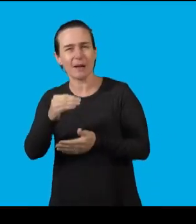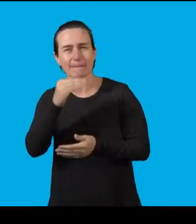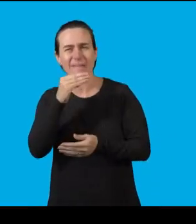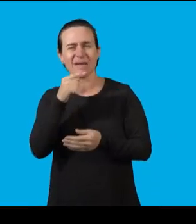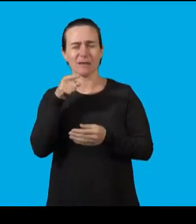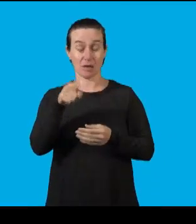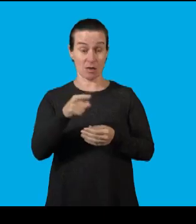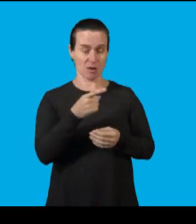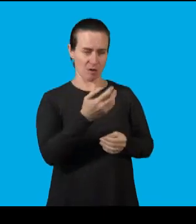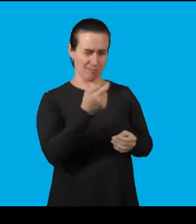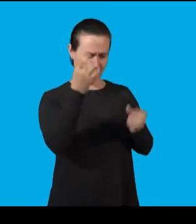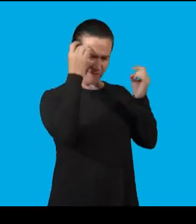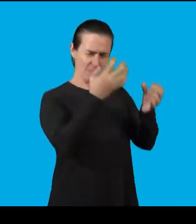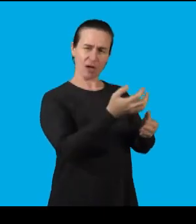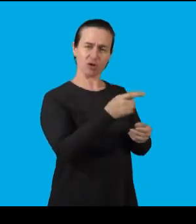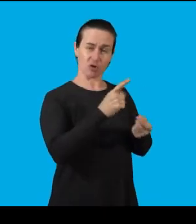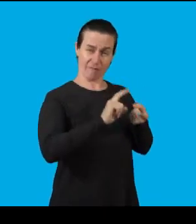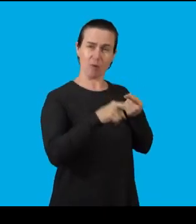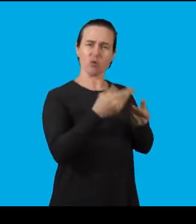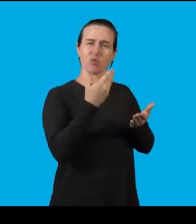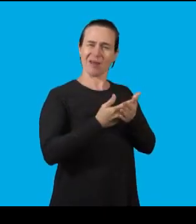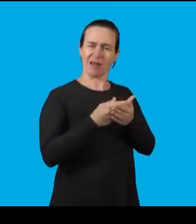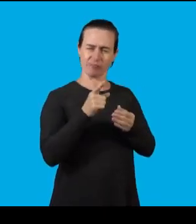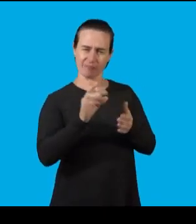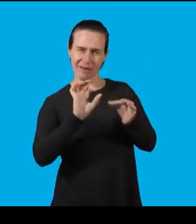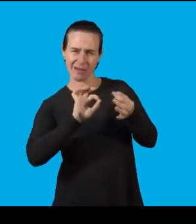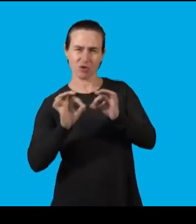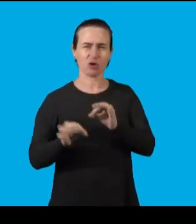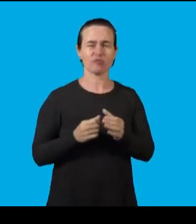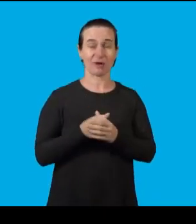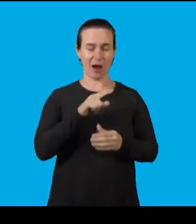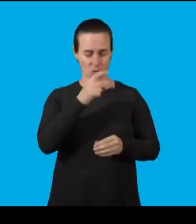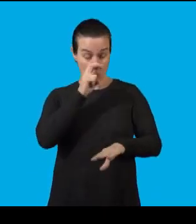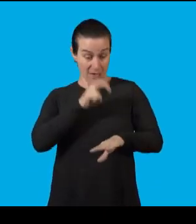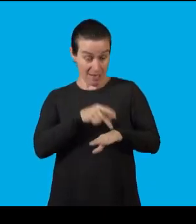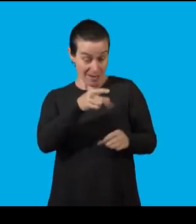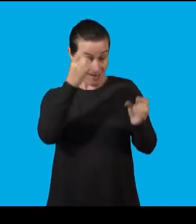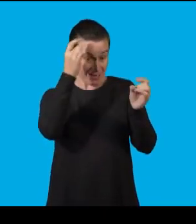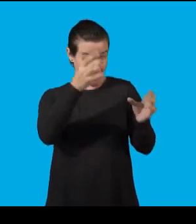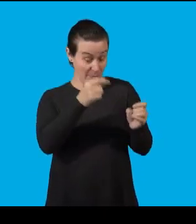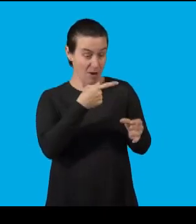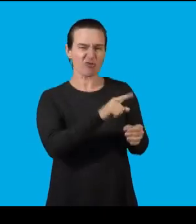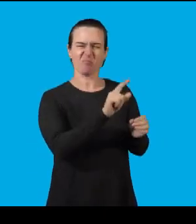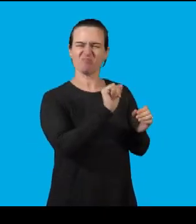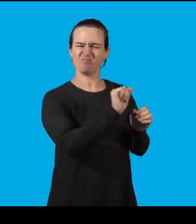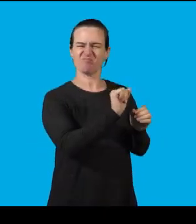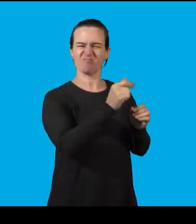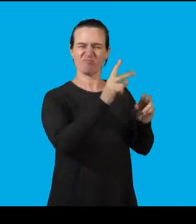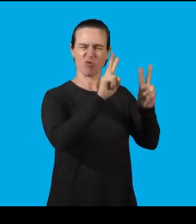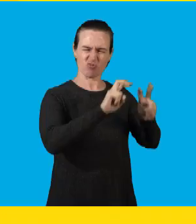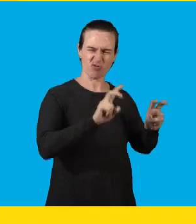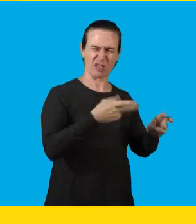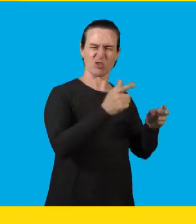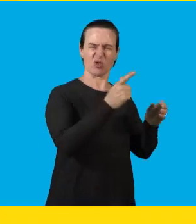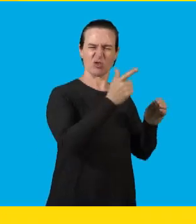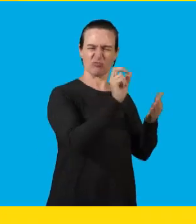interpreting sources and their limitations, and how to extract relevant information from the sources. Those are all